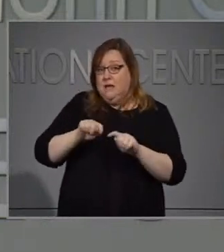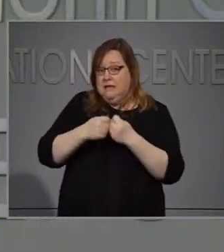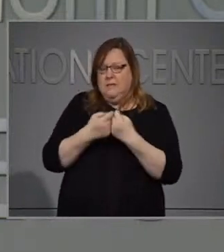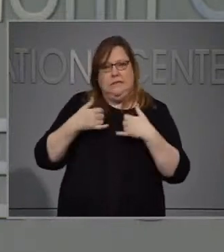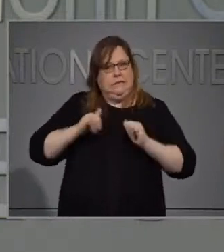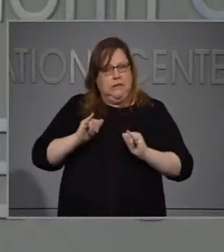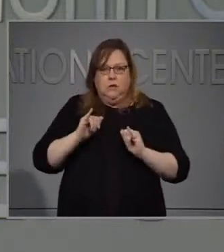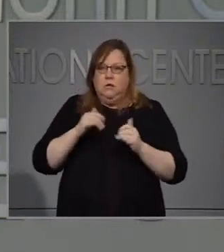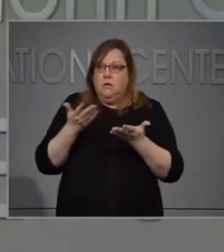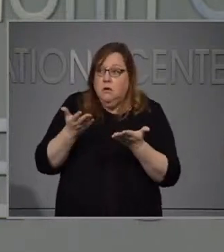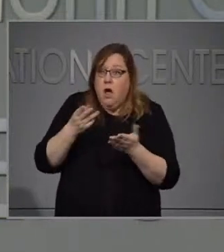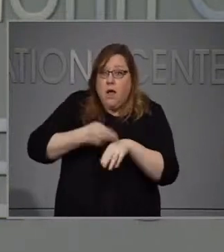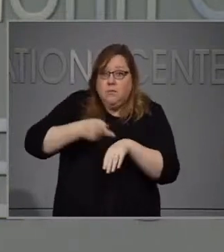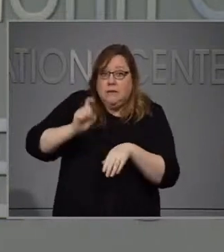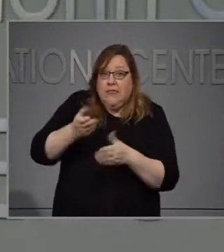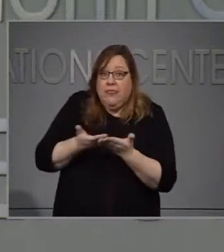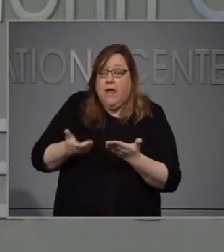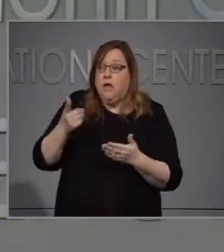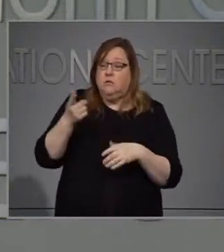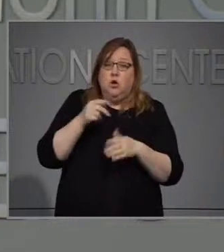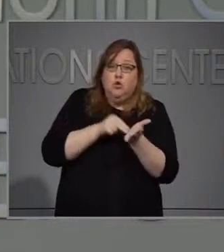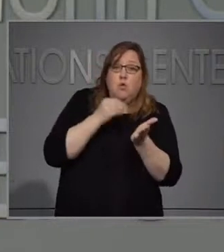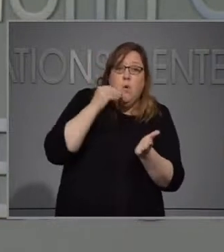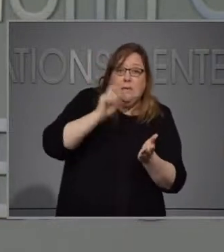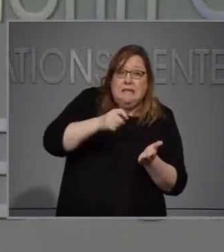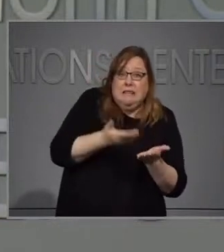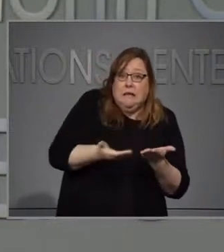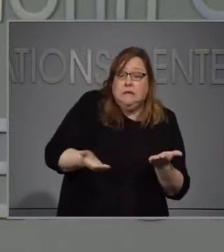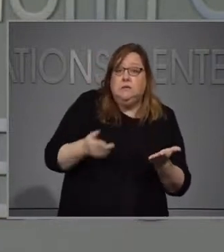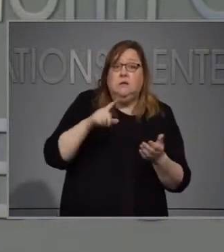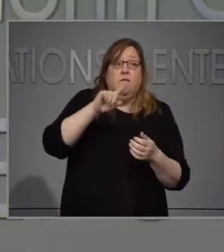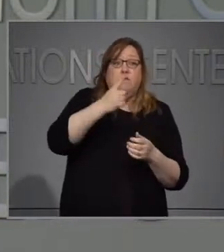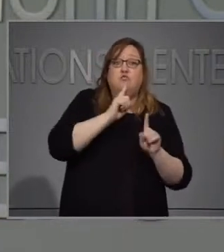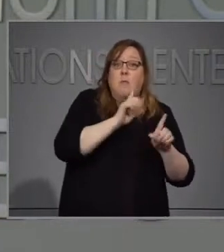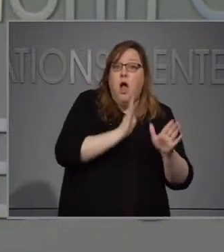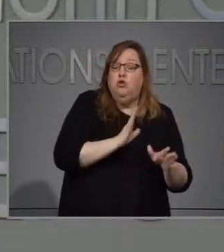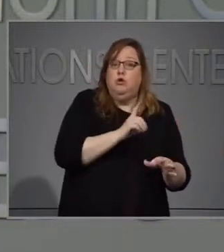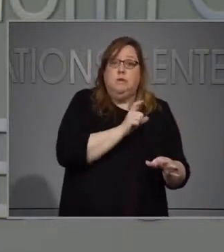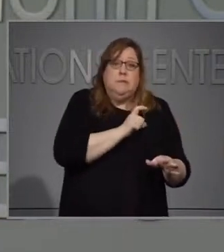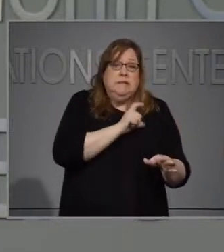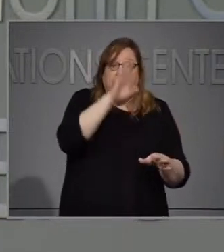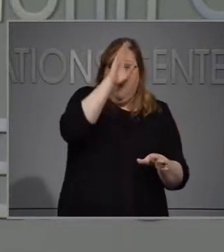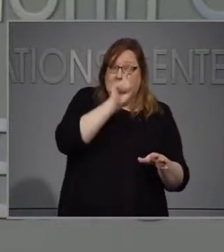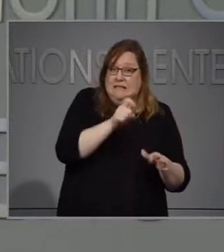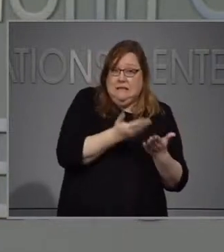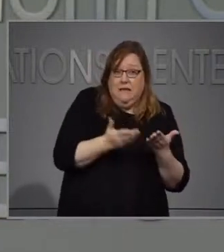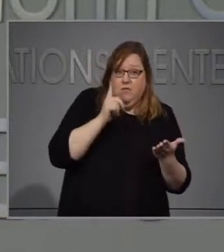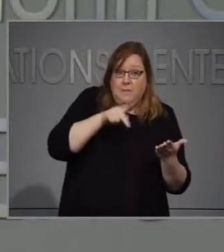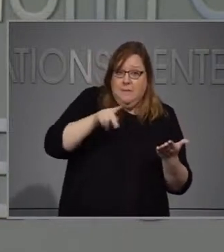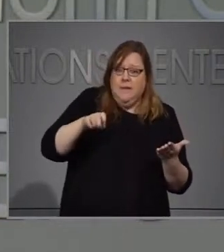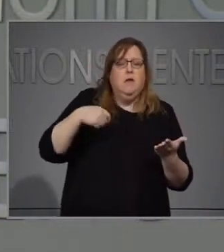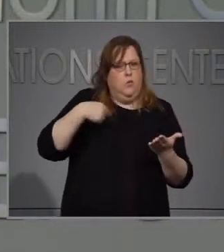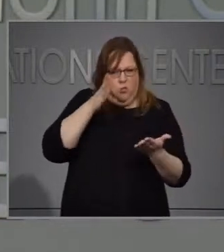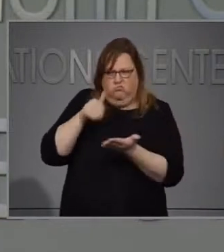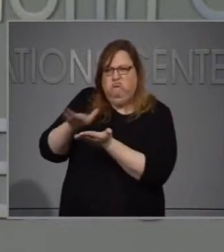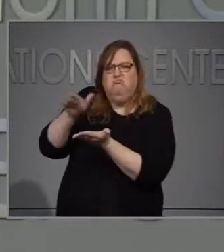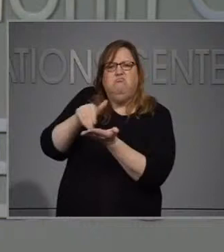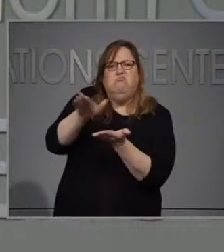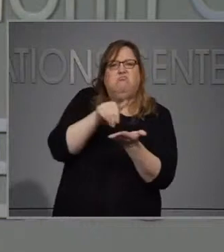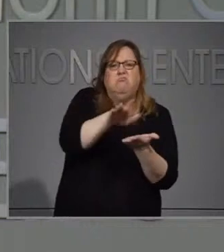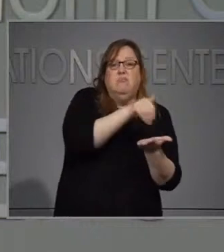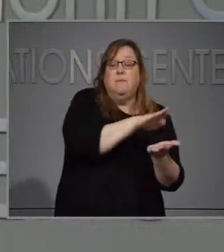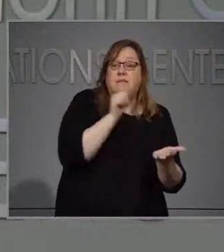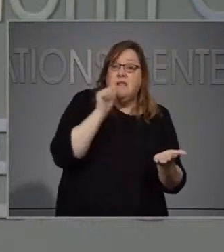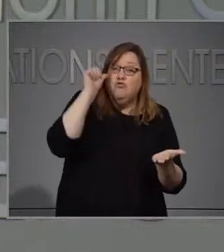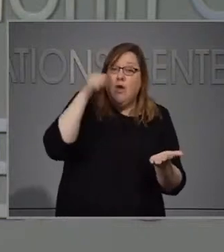hospitals, long-term care facilities, first responders, and others. Just yesterday, we delivered PPE to 48